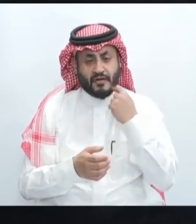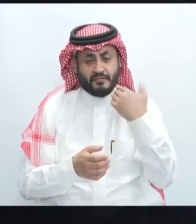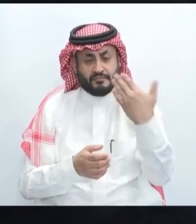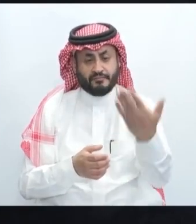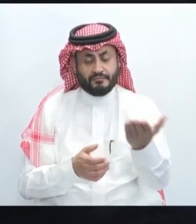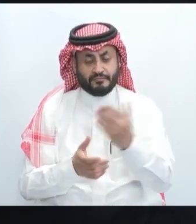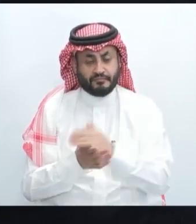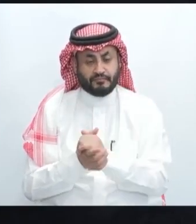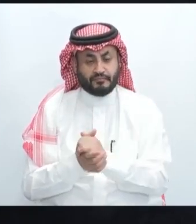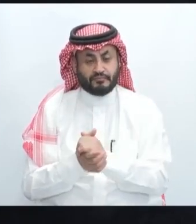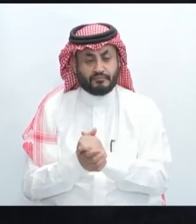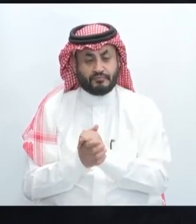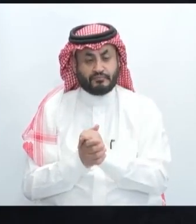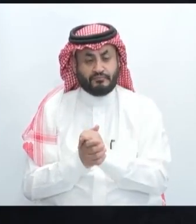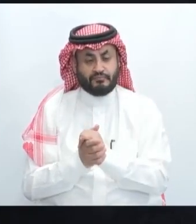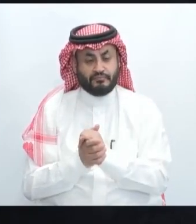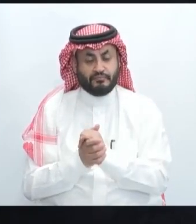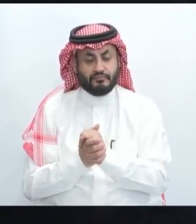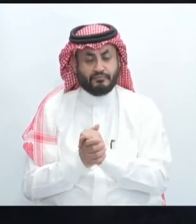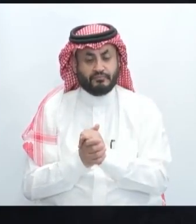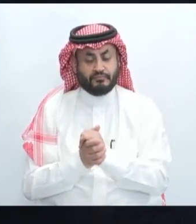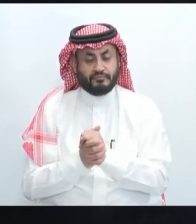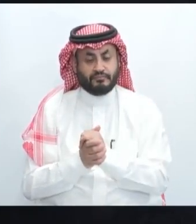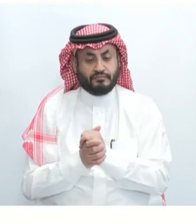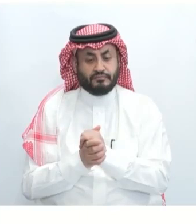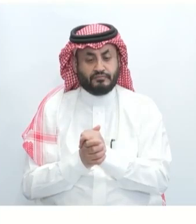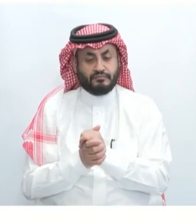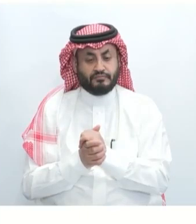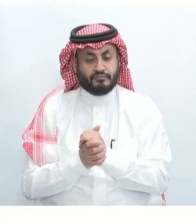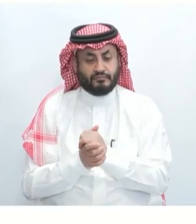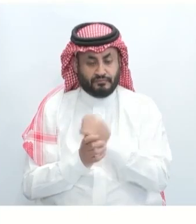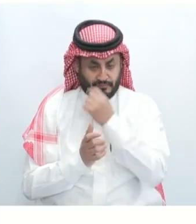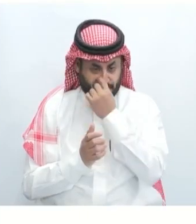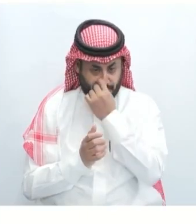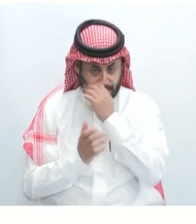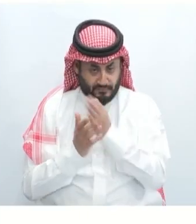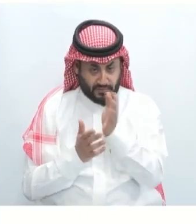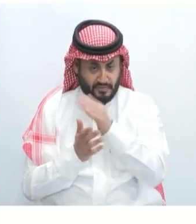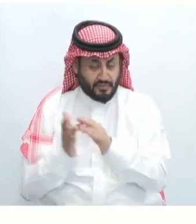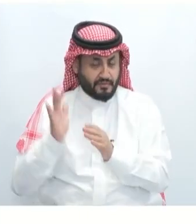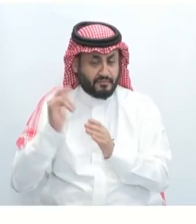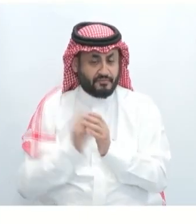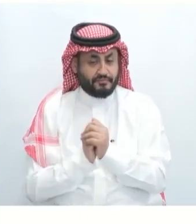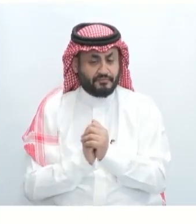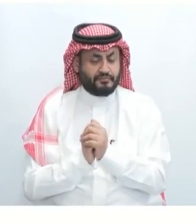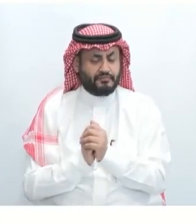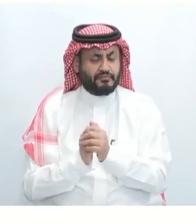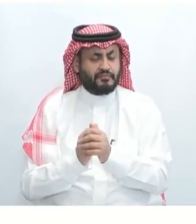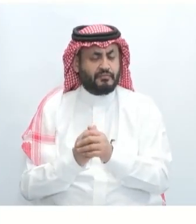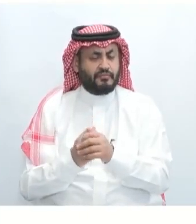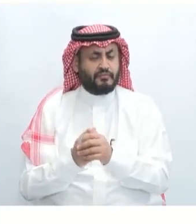red. Okay, and this is the red. Okay, so is it green? Okay, what does it mean